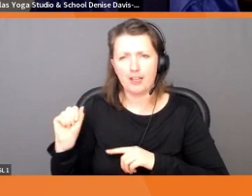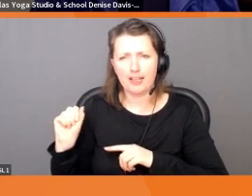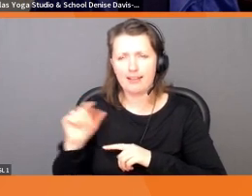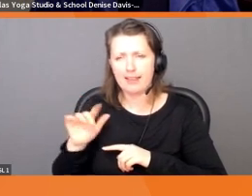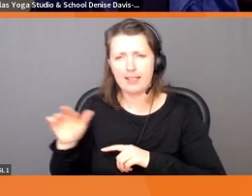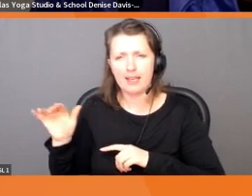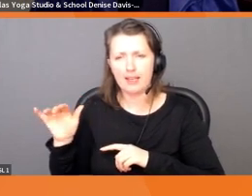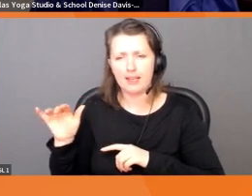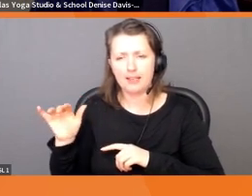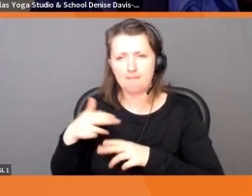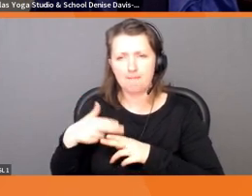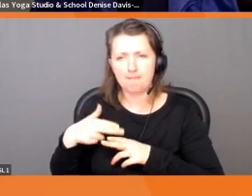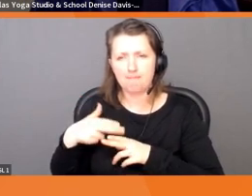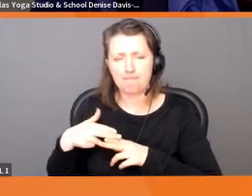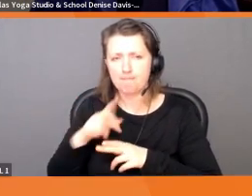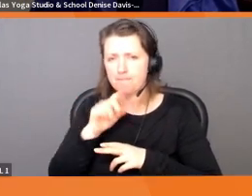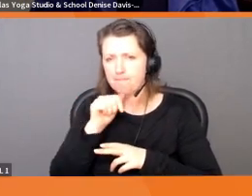If you can hear it.